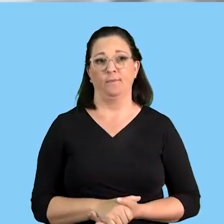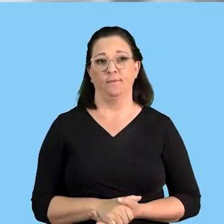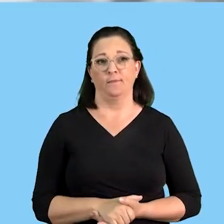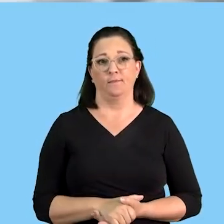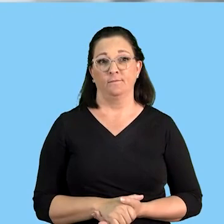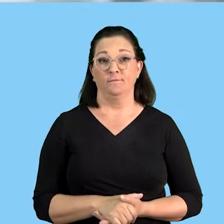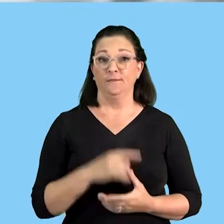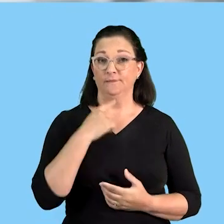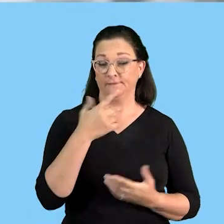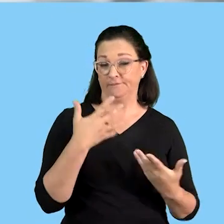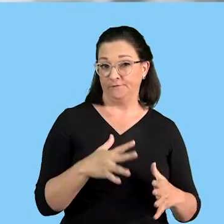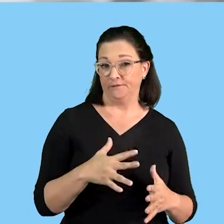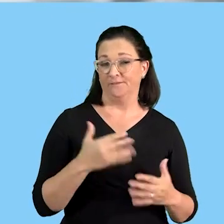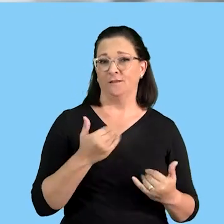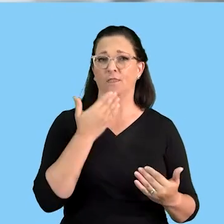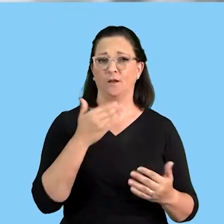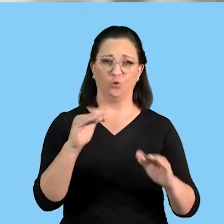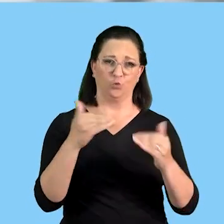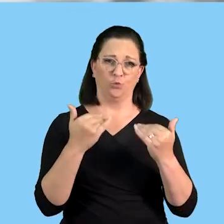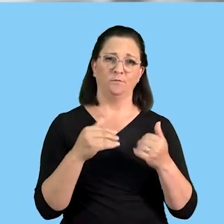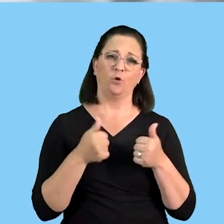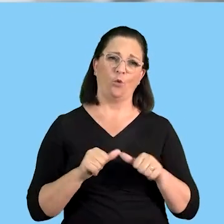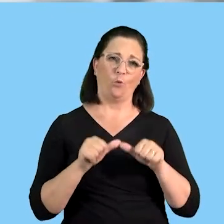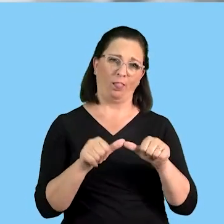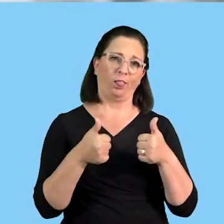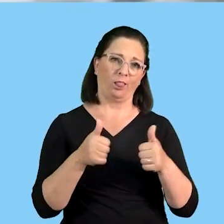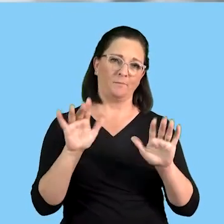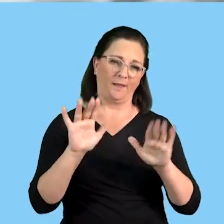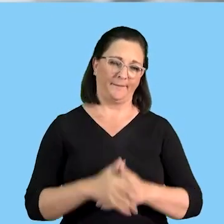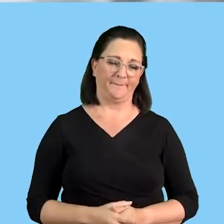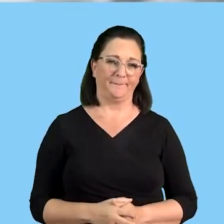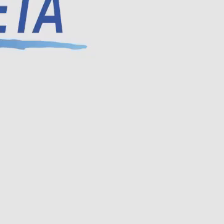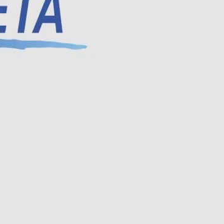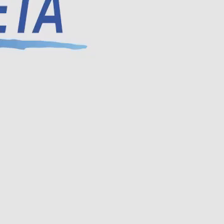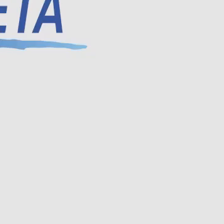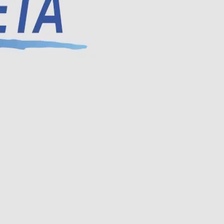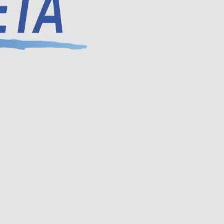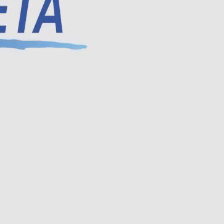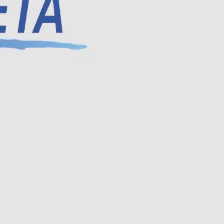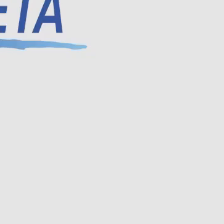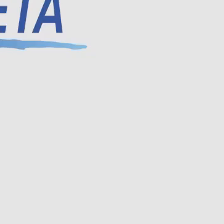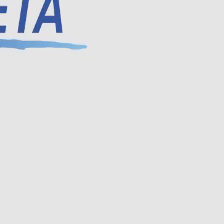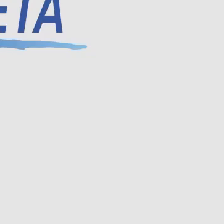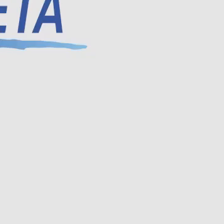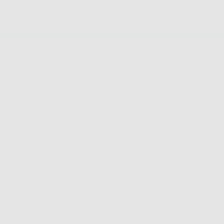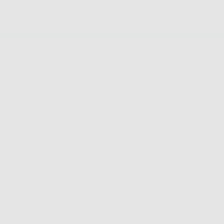So with that being said, thank you for watching. Keep well. Goodbye.